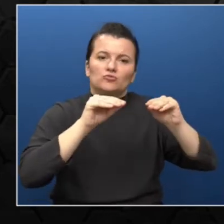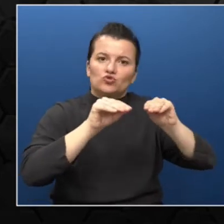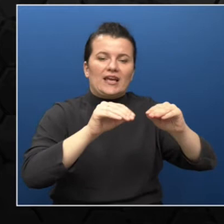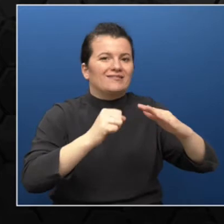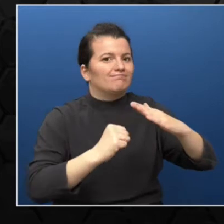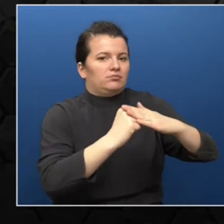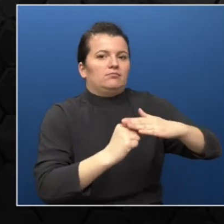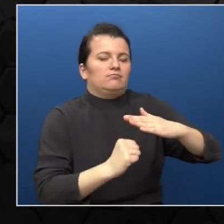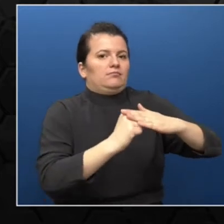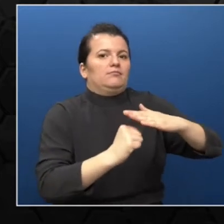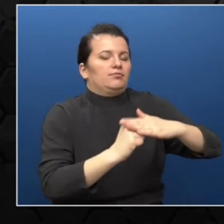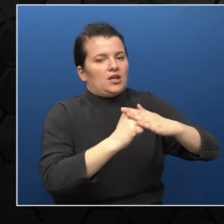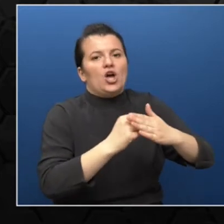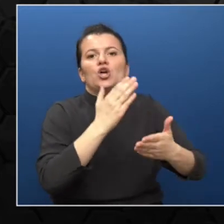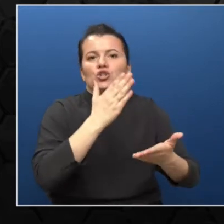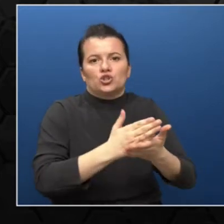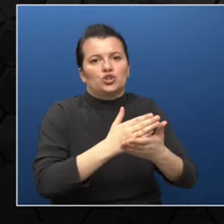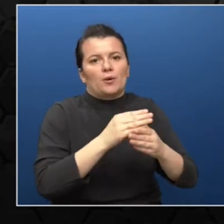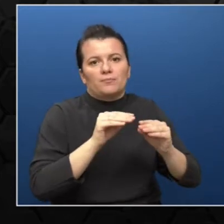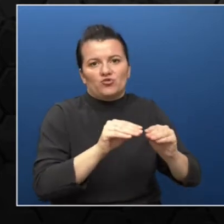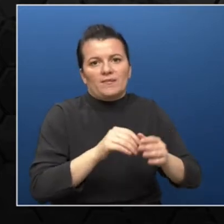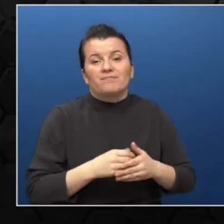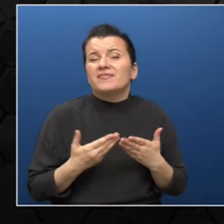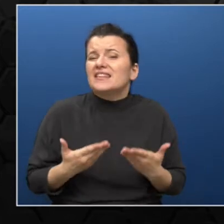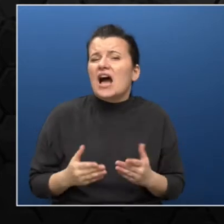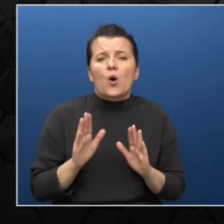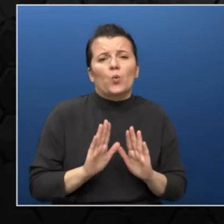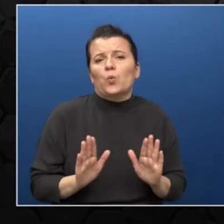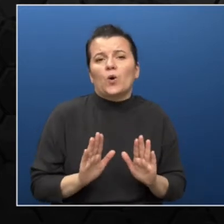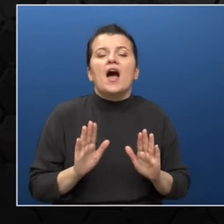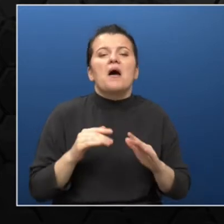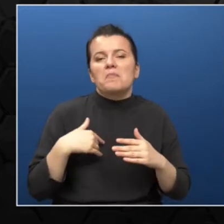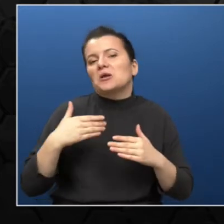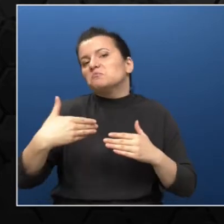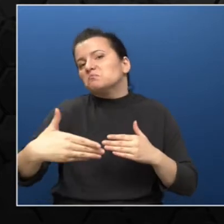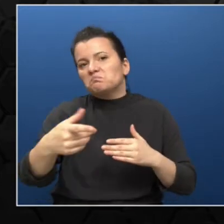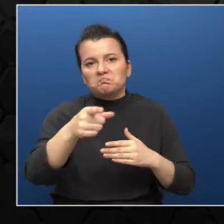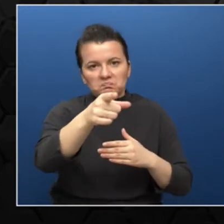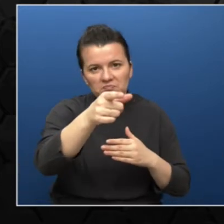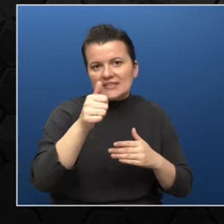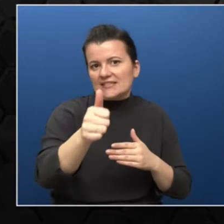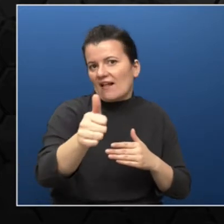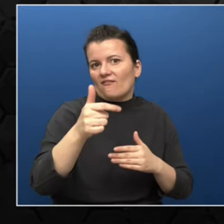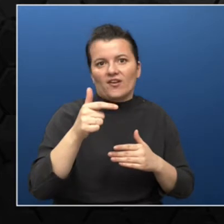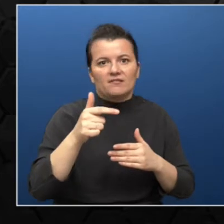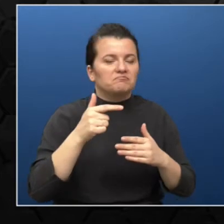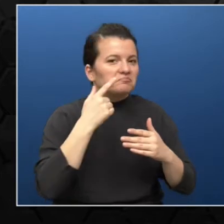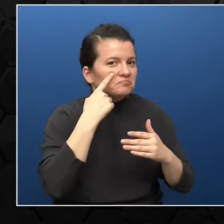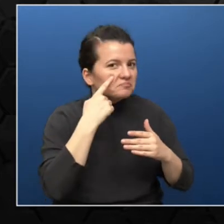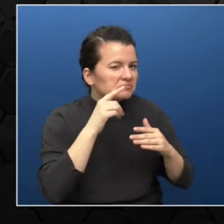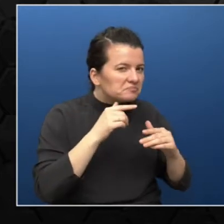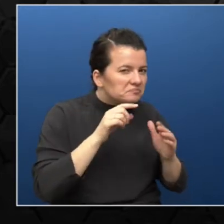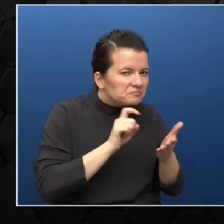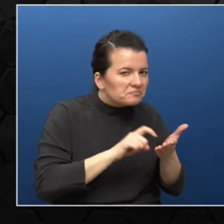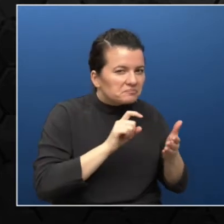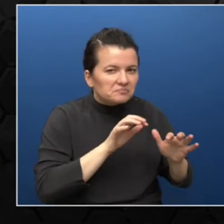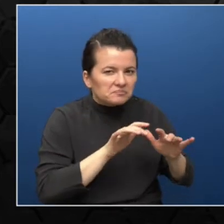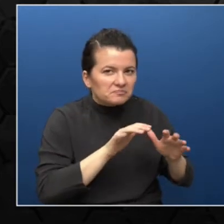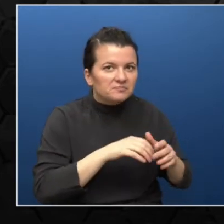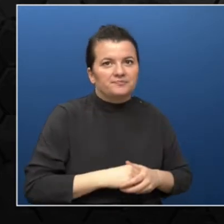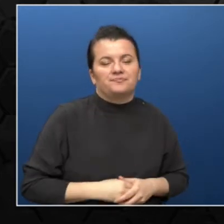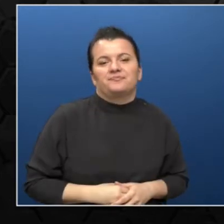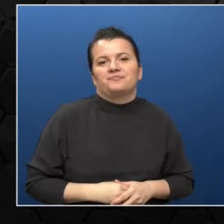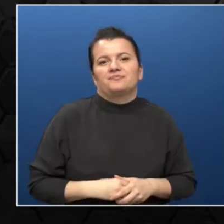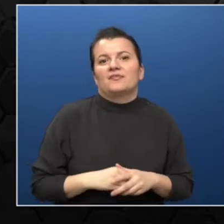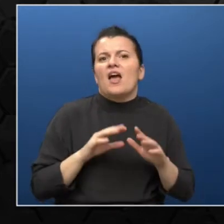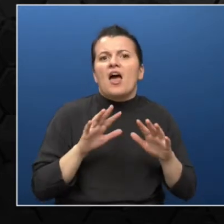yourself. Now, let's say we are happy with our model. And here we come to the question of how do I